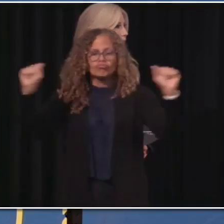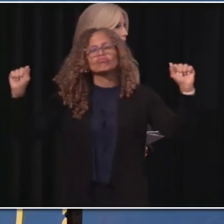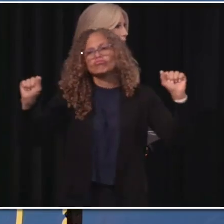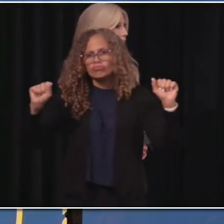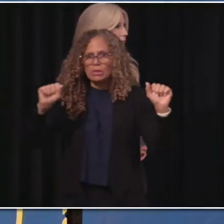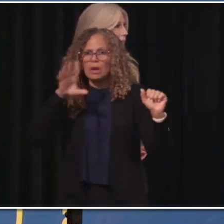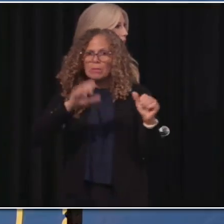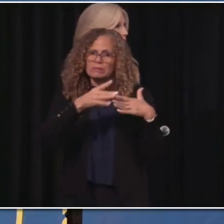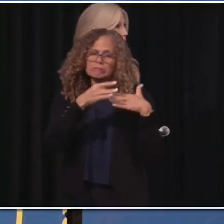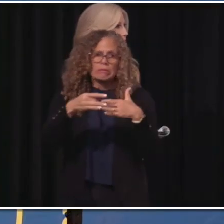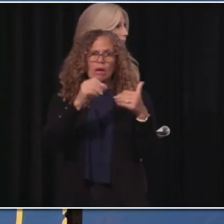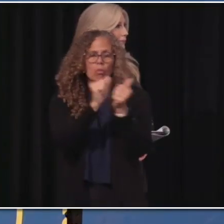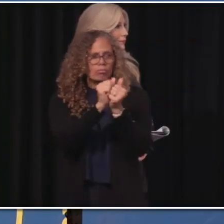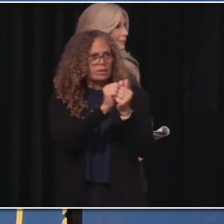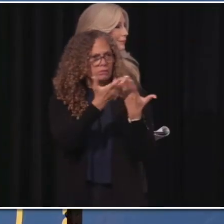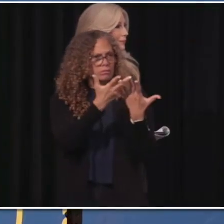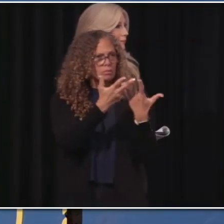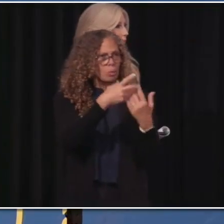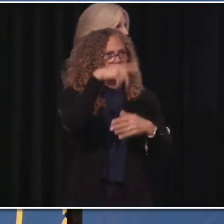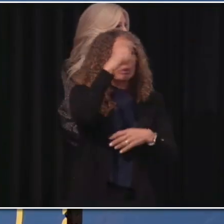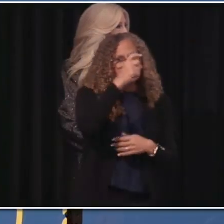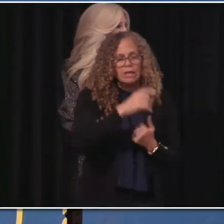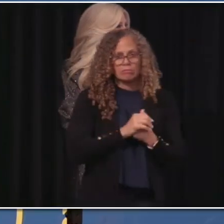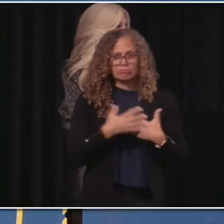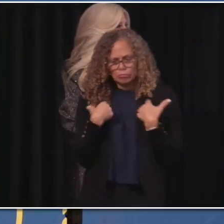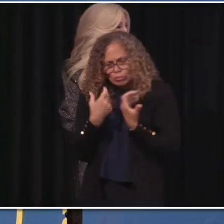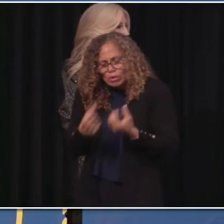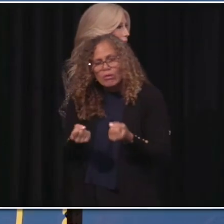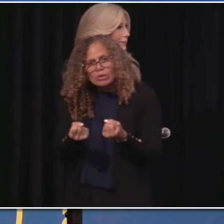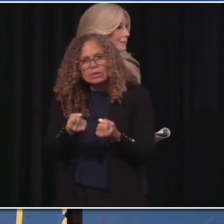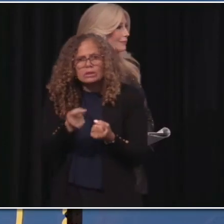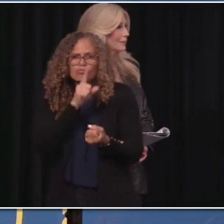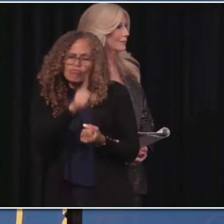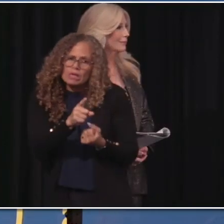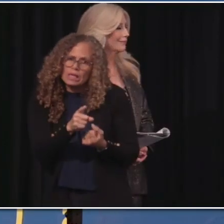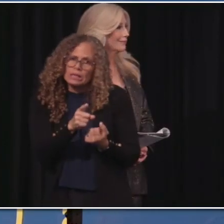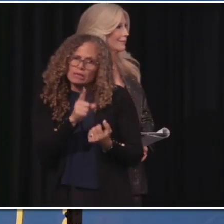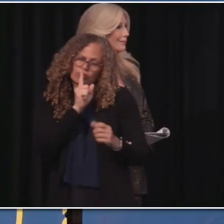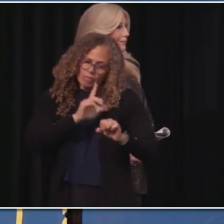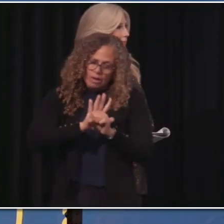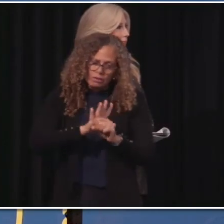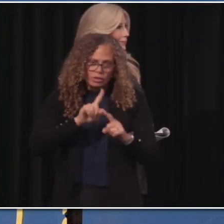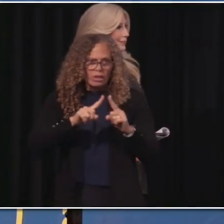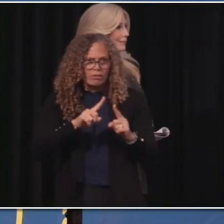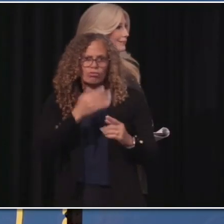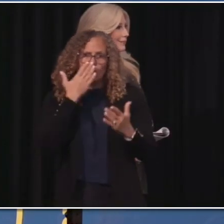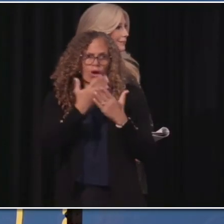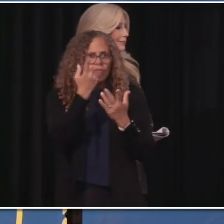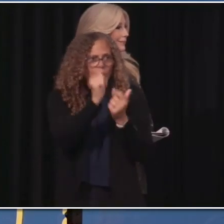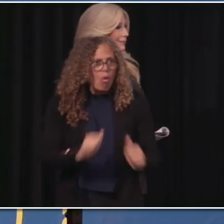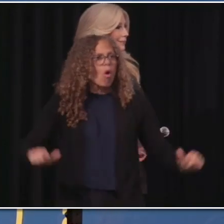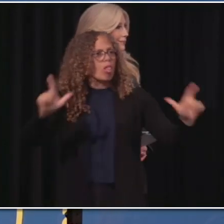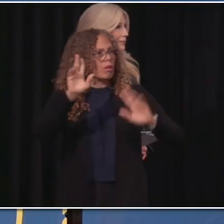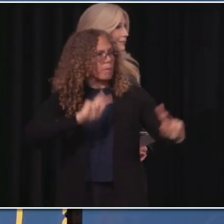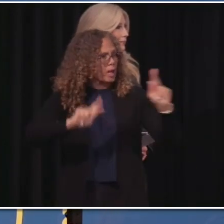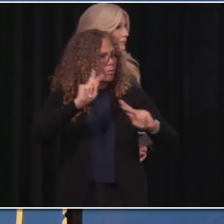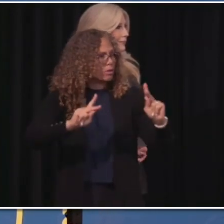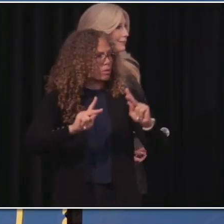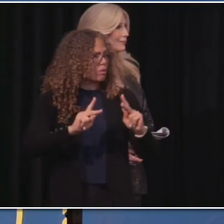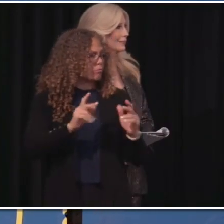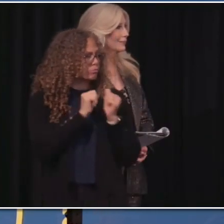by wisdom, by courage, and a deep commitment to the common good. May we walk together